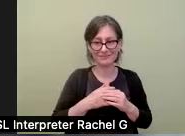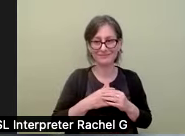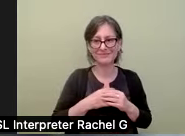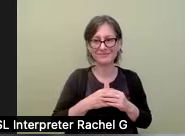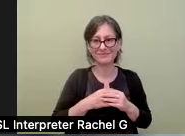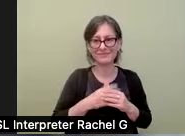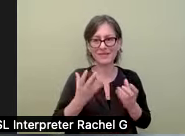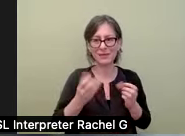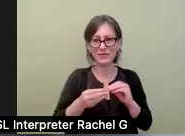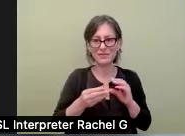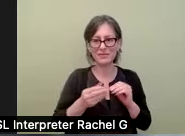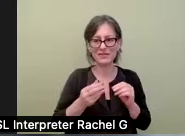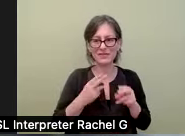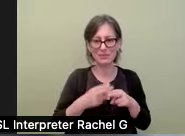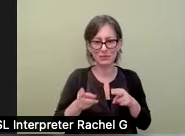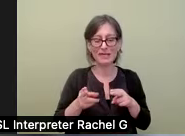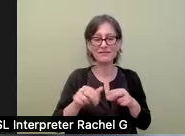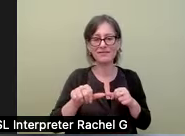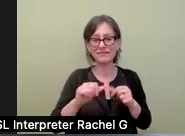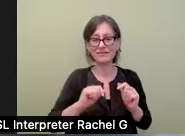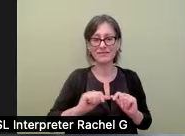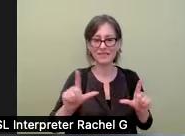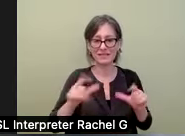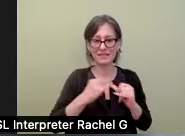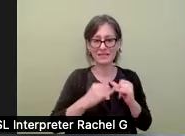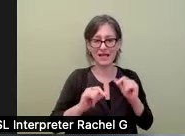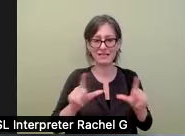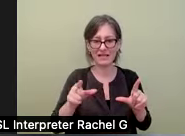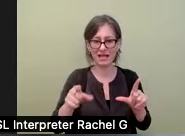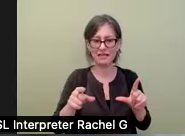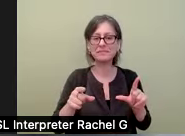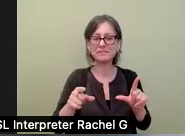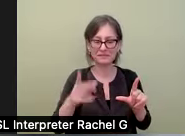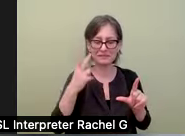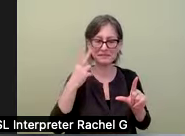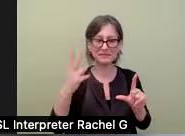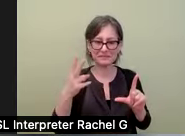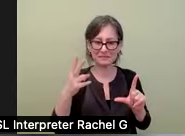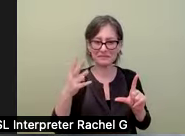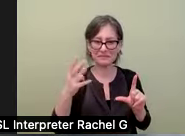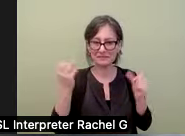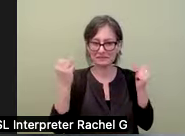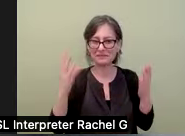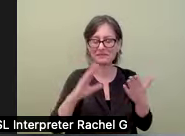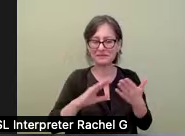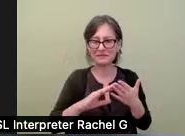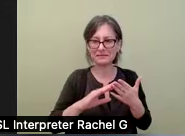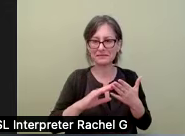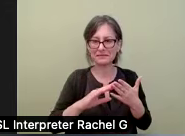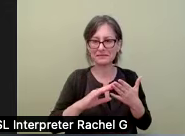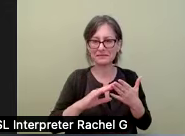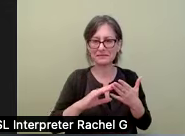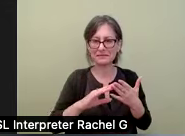mention real quick on the last slide, right here, you'll see in many communities, go up to